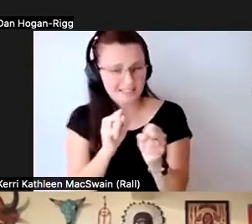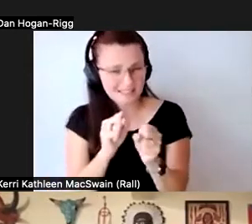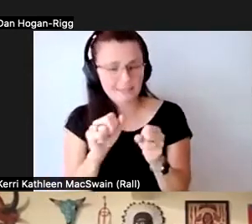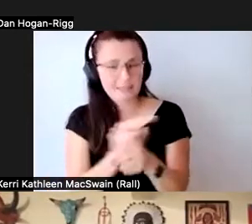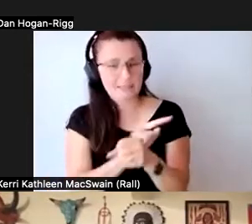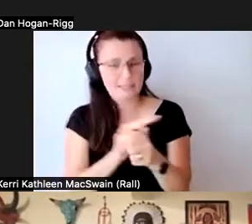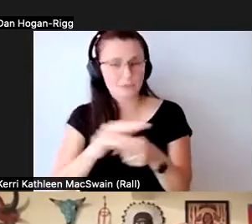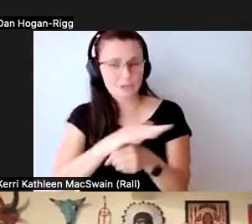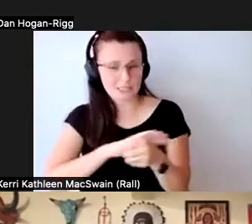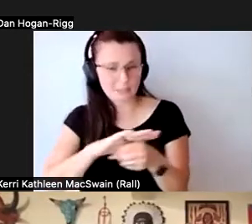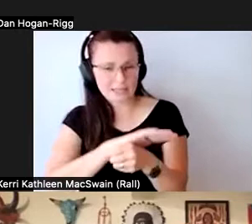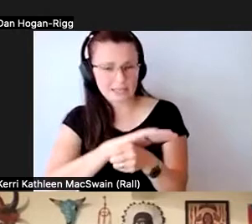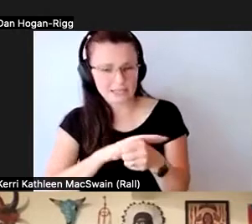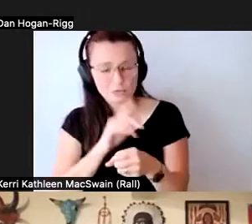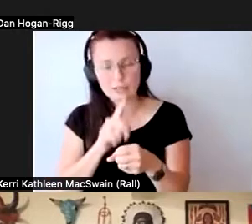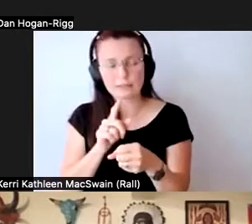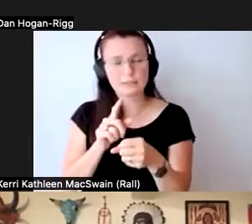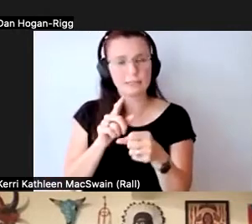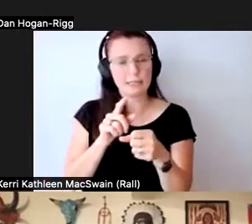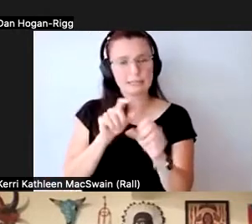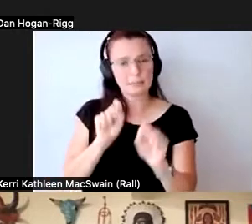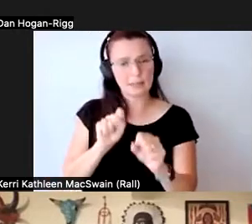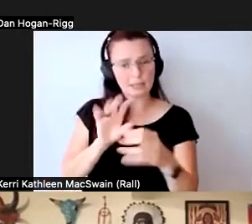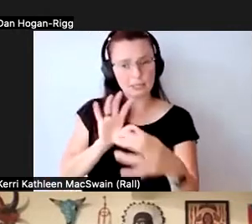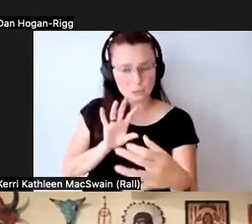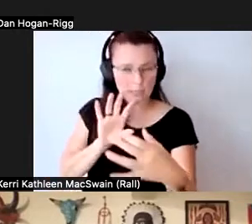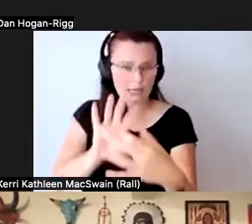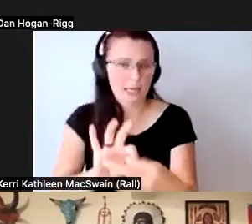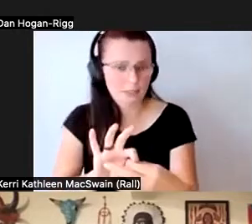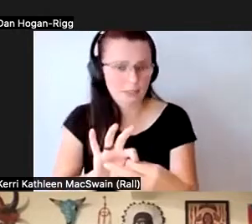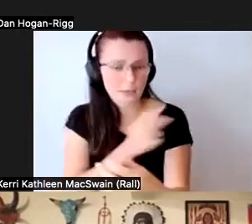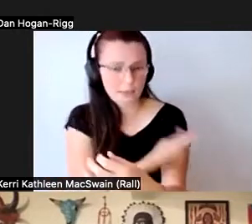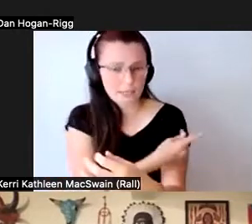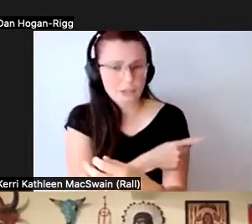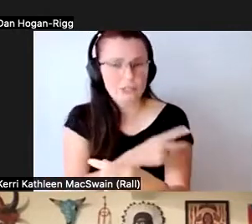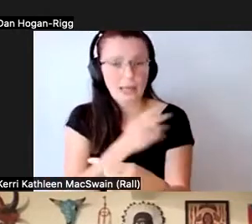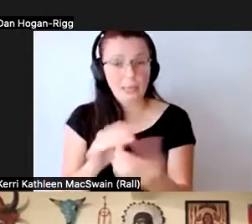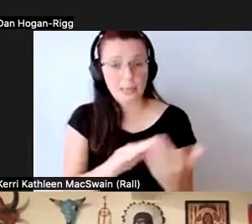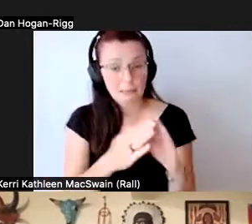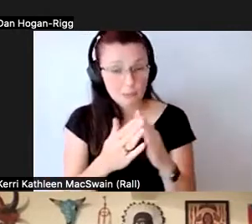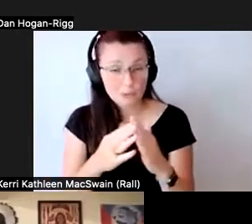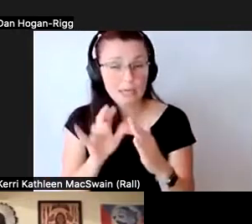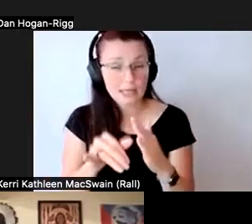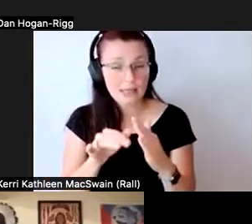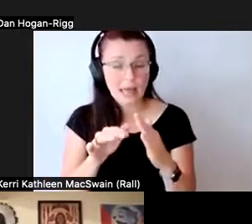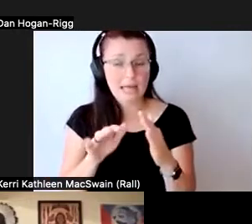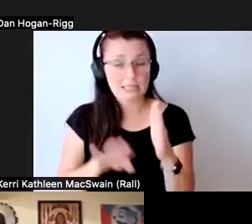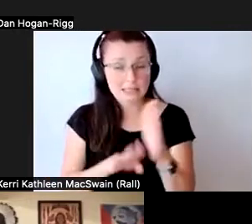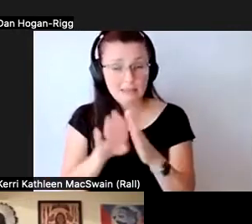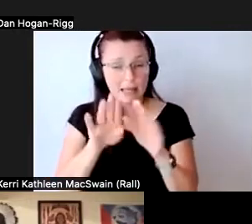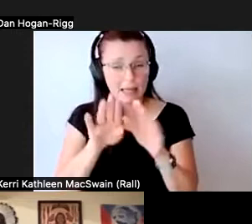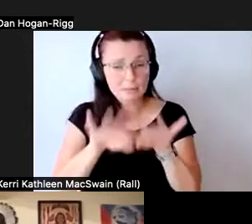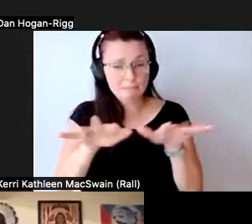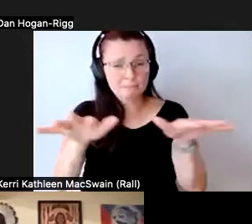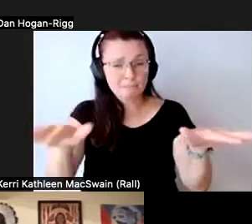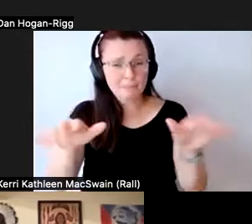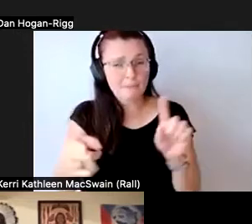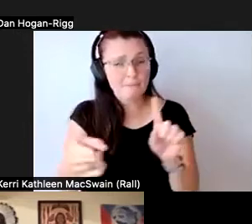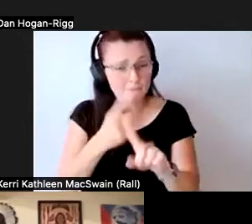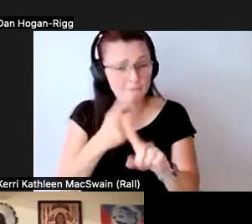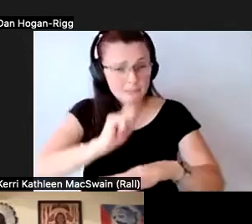the community that develops out of creating these spaces. I think we are missing not only